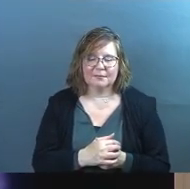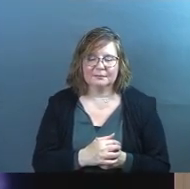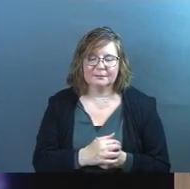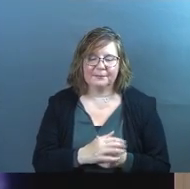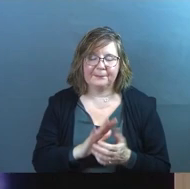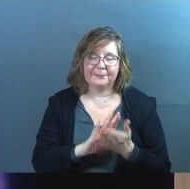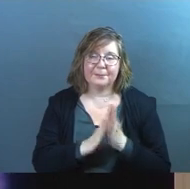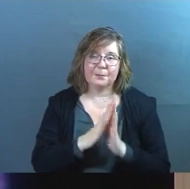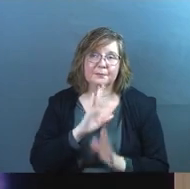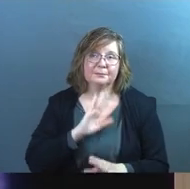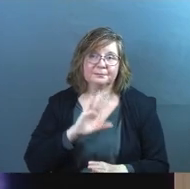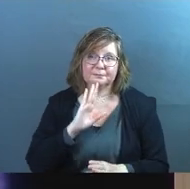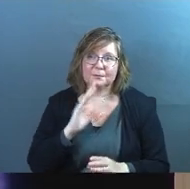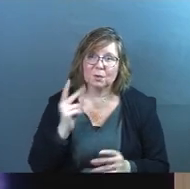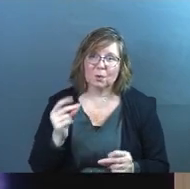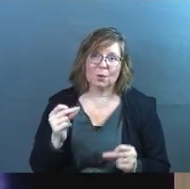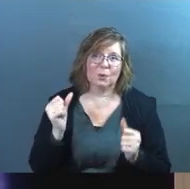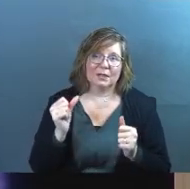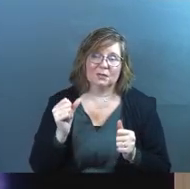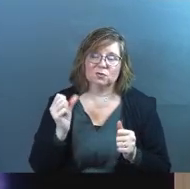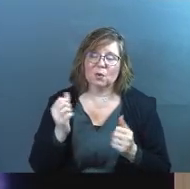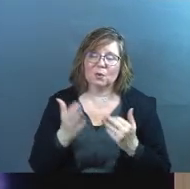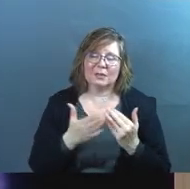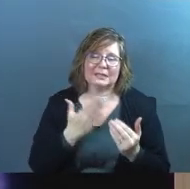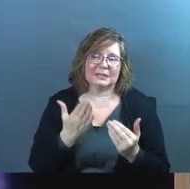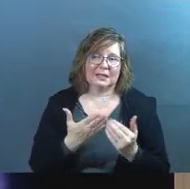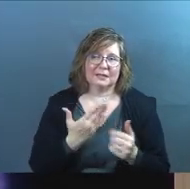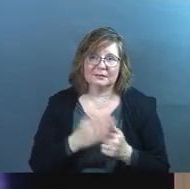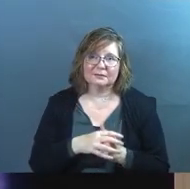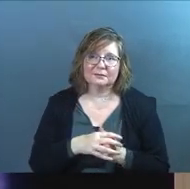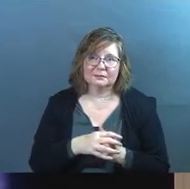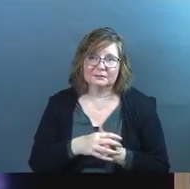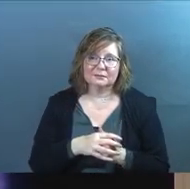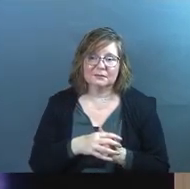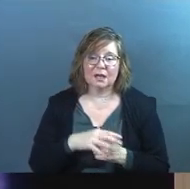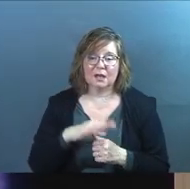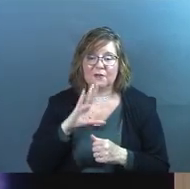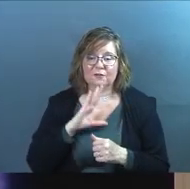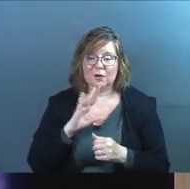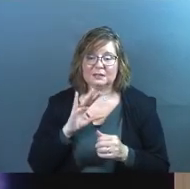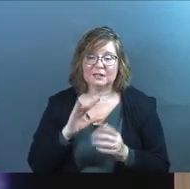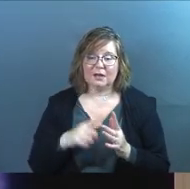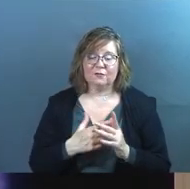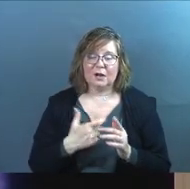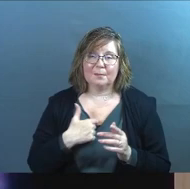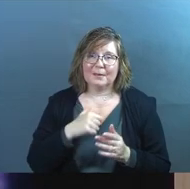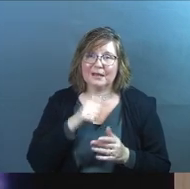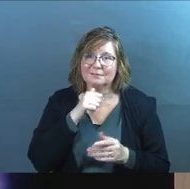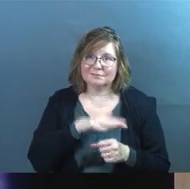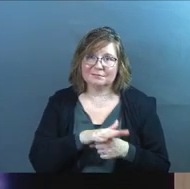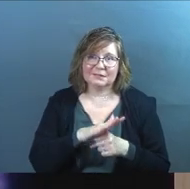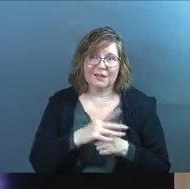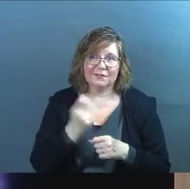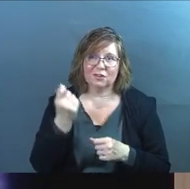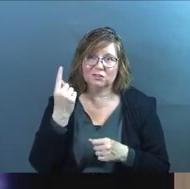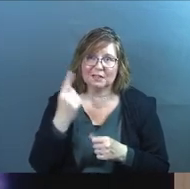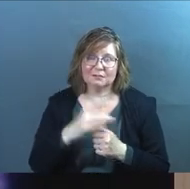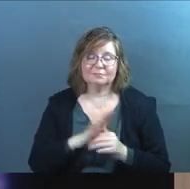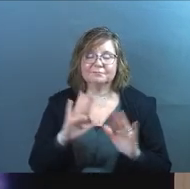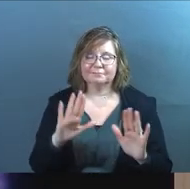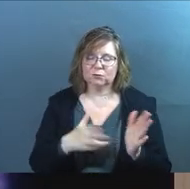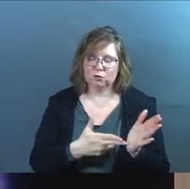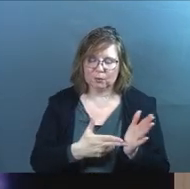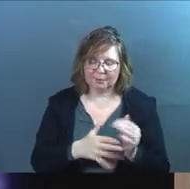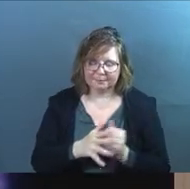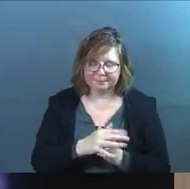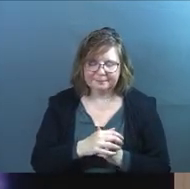We get frustrated. So quick, so easily. My frustration stems from my lack of understanding. Here's the